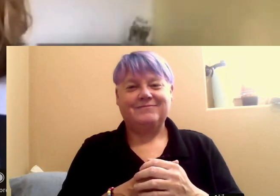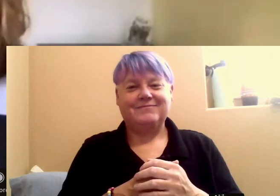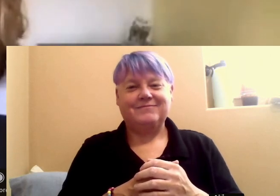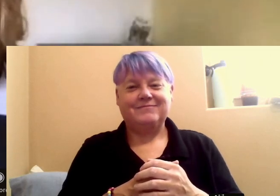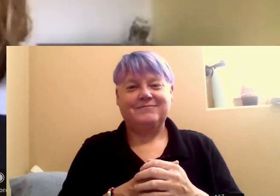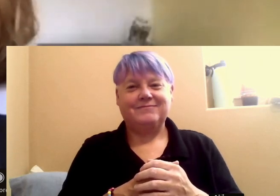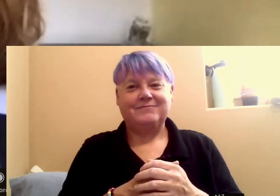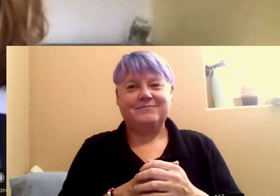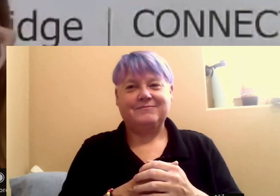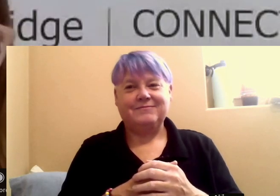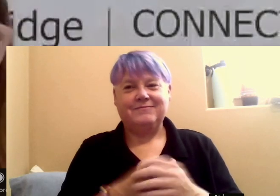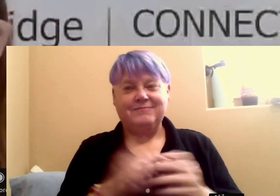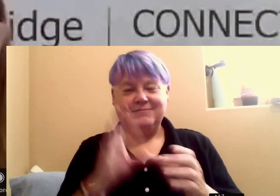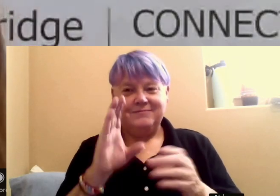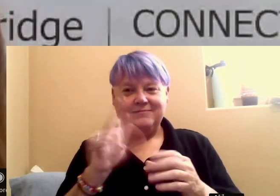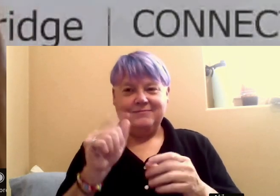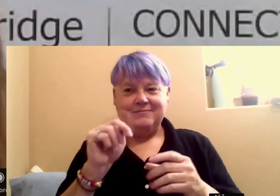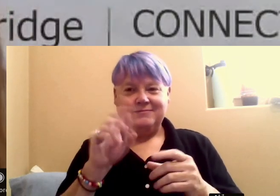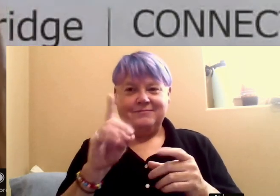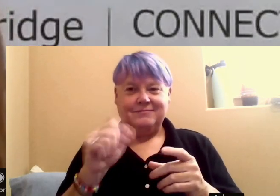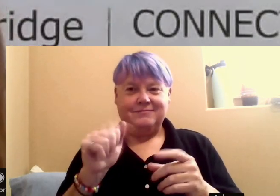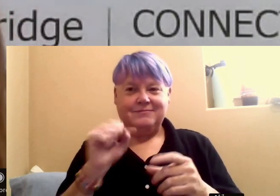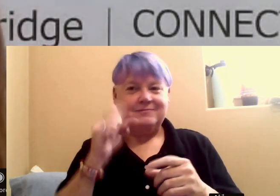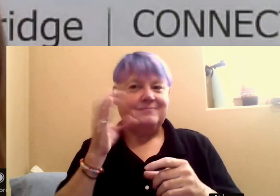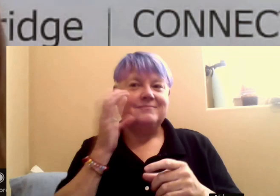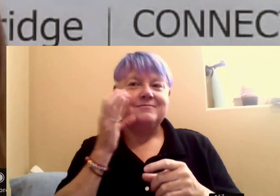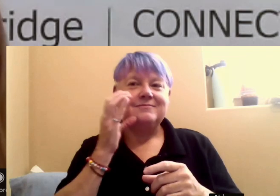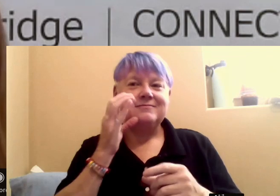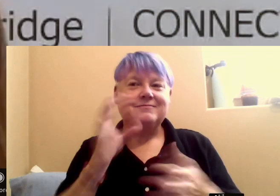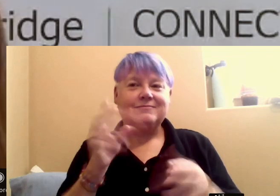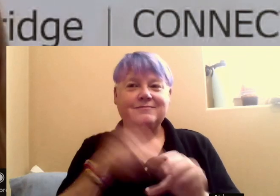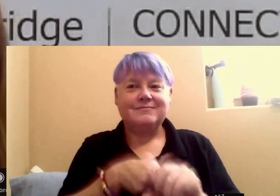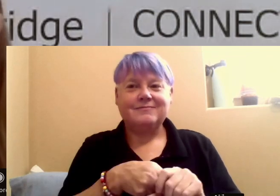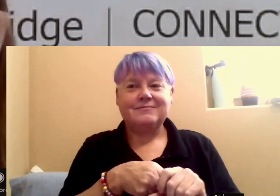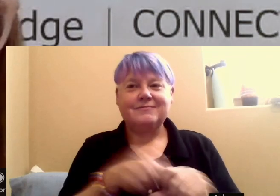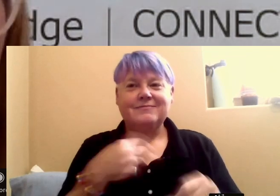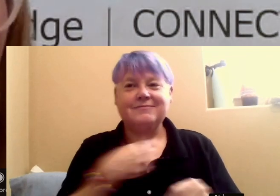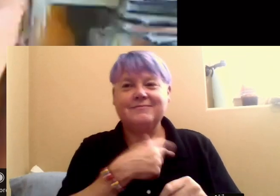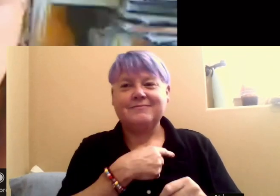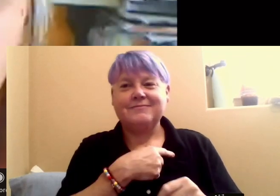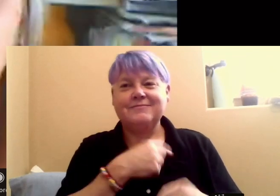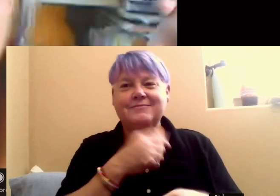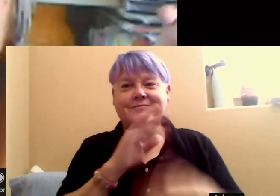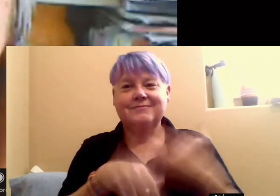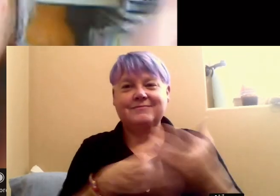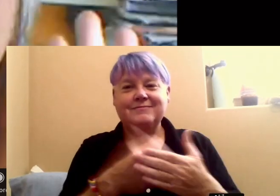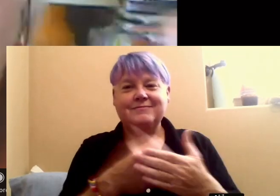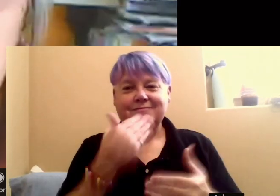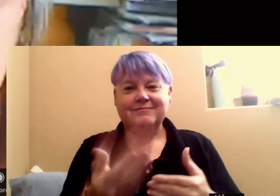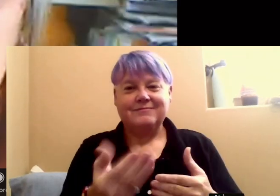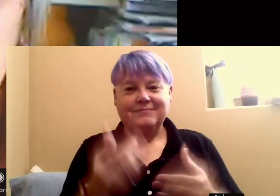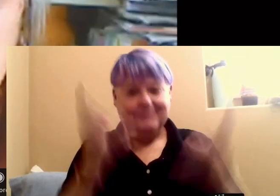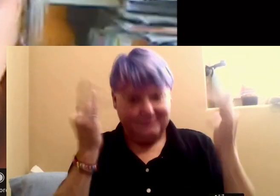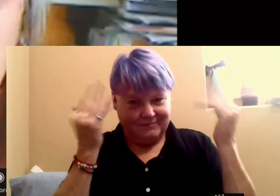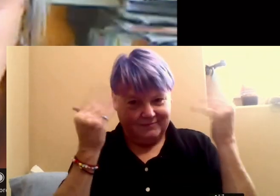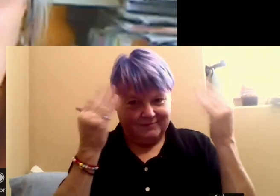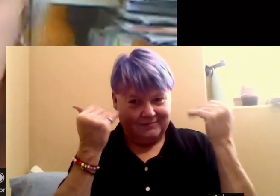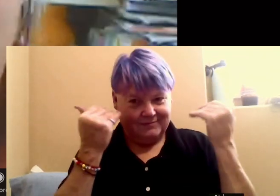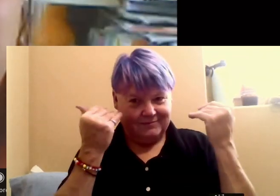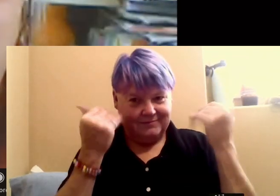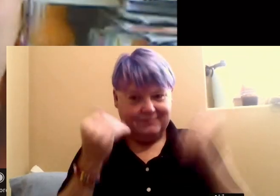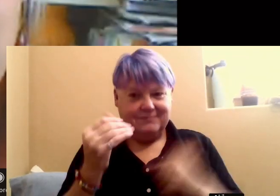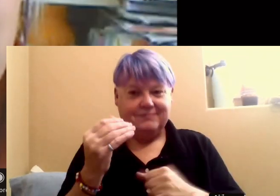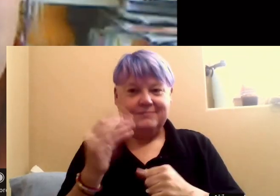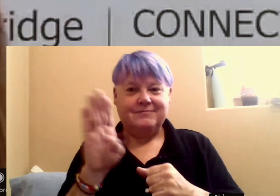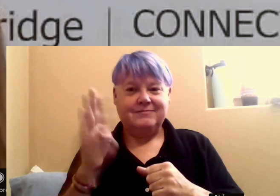So Candace has joined us. Sorry, Candace. Are you all good? I'm all good, I hope, Okay. but I had the blue screen of death,